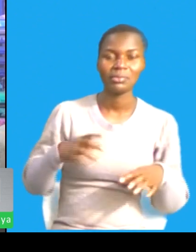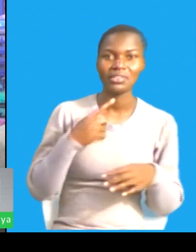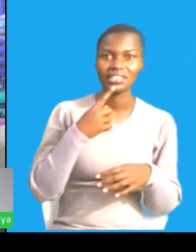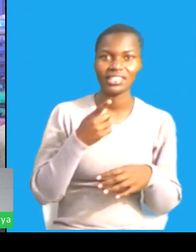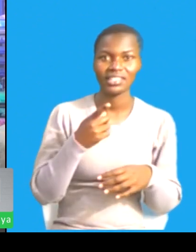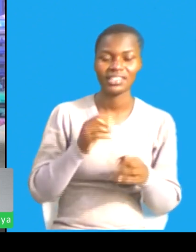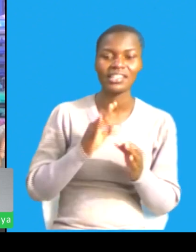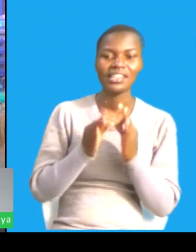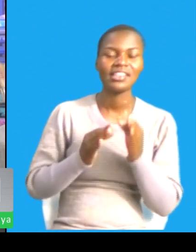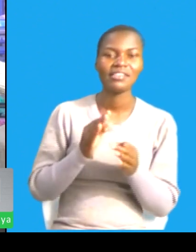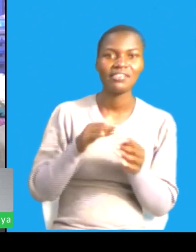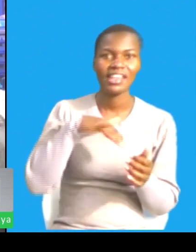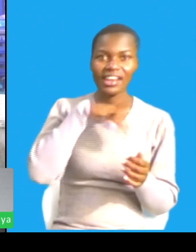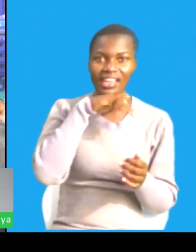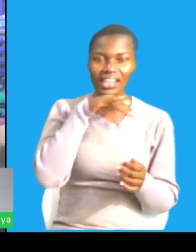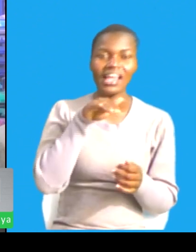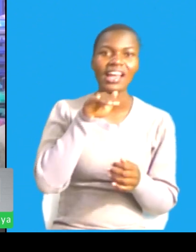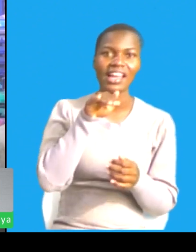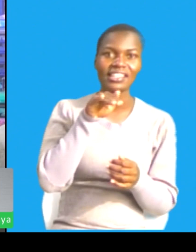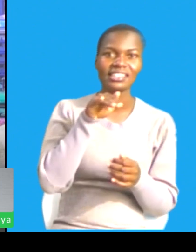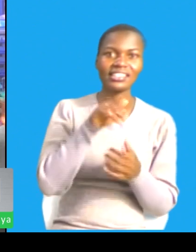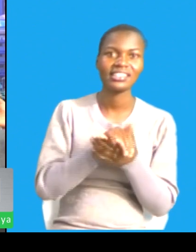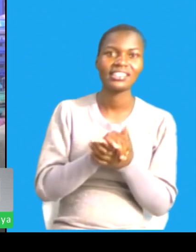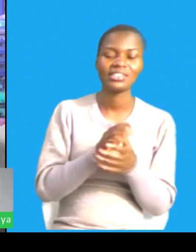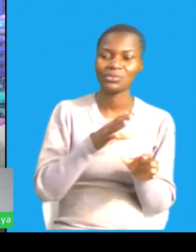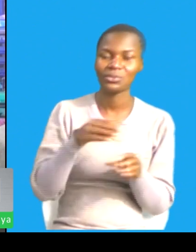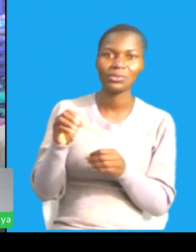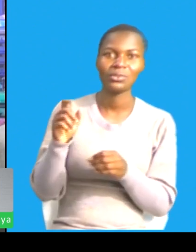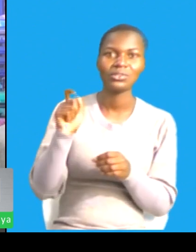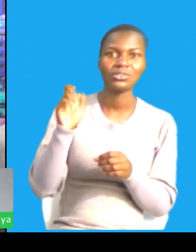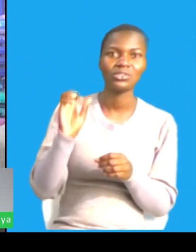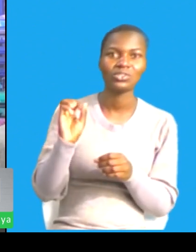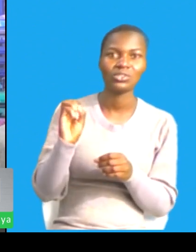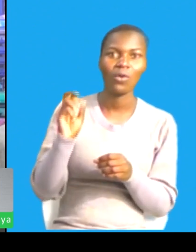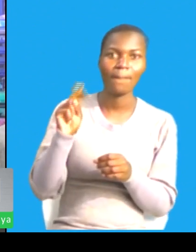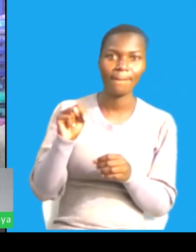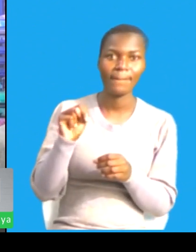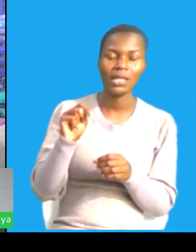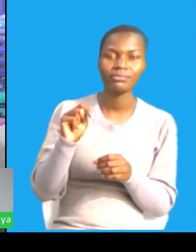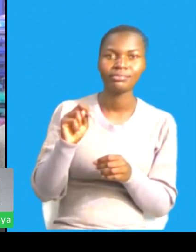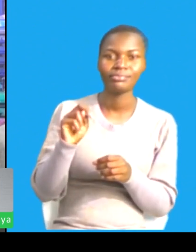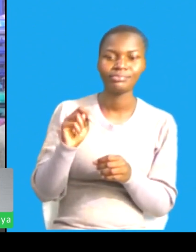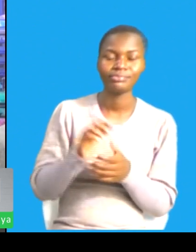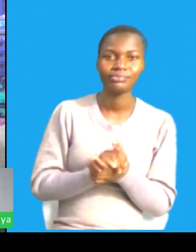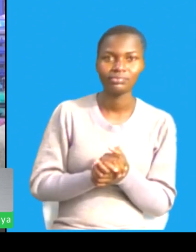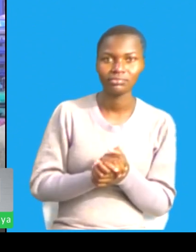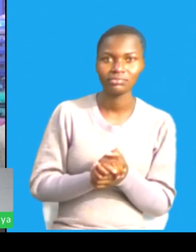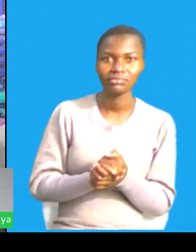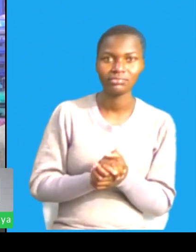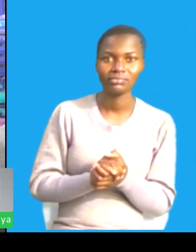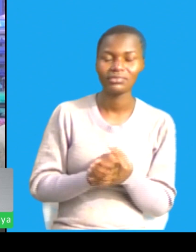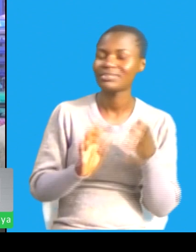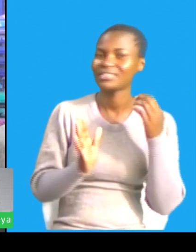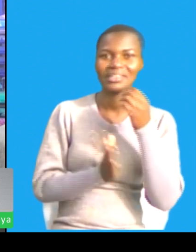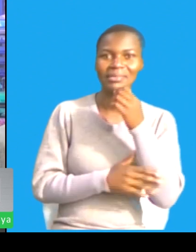Tomboya ati ametaka kuenda Tomboya Street na imekataa, Tomboya itaenda kwake. It's very unfortunate. I can imagine someone